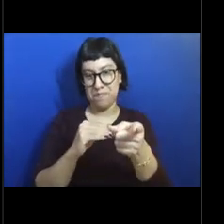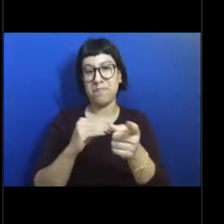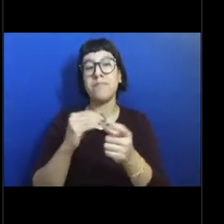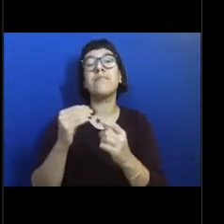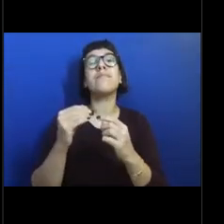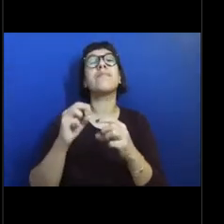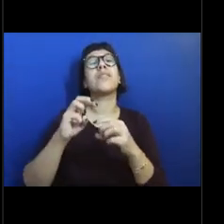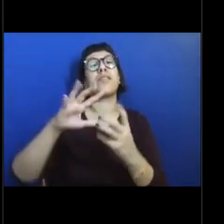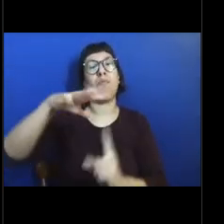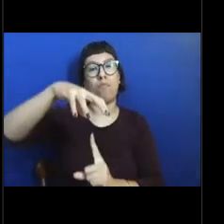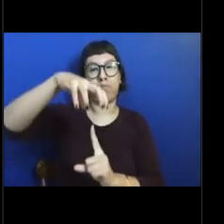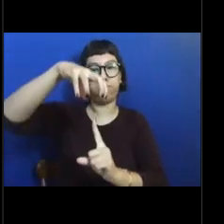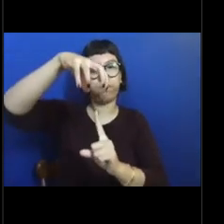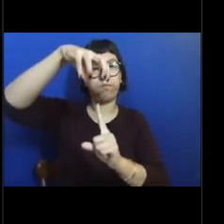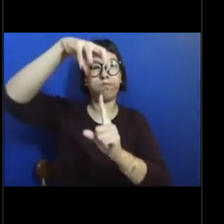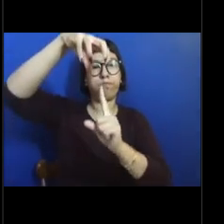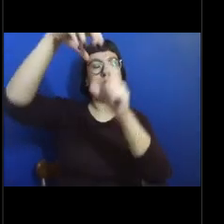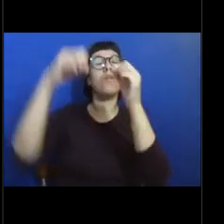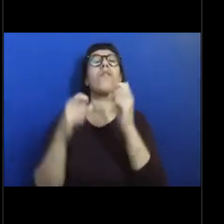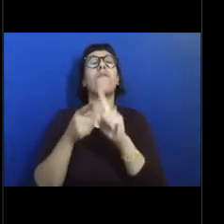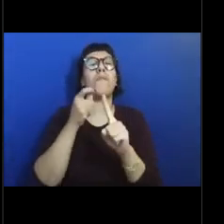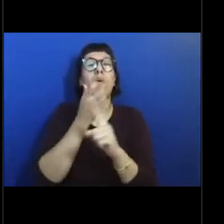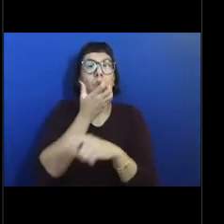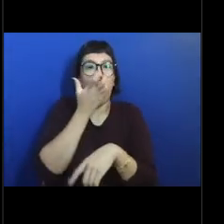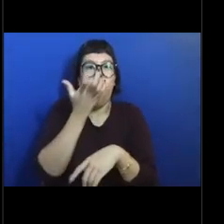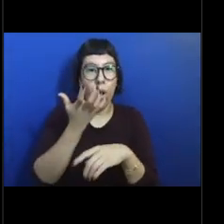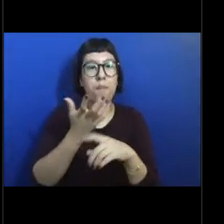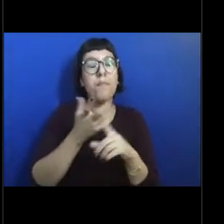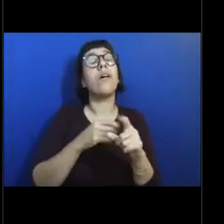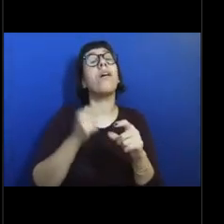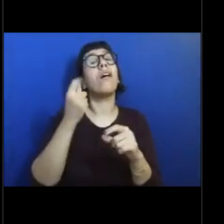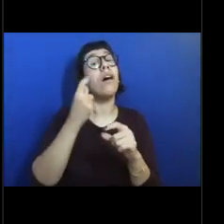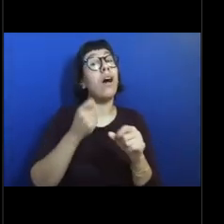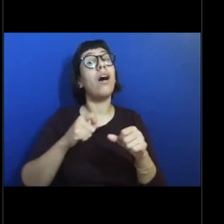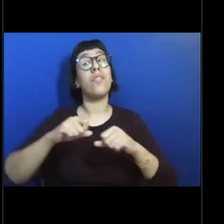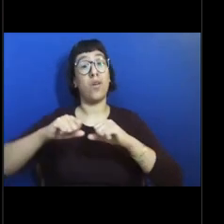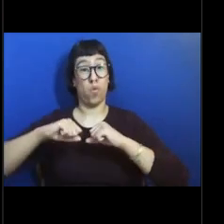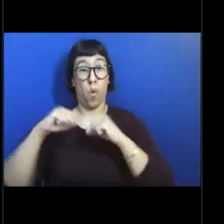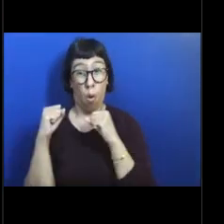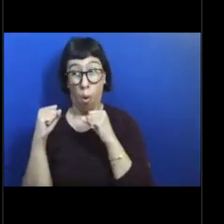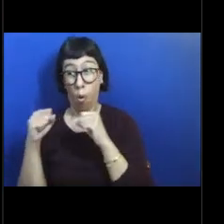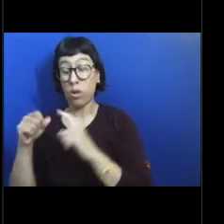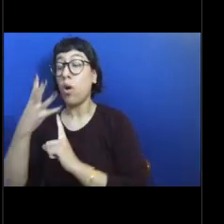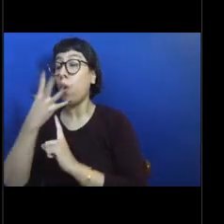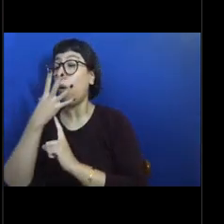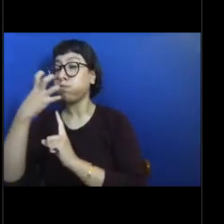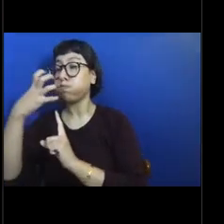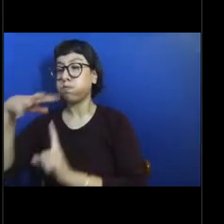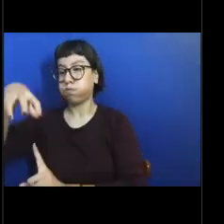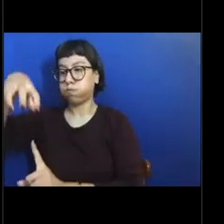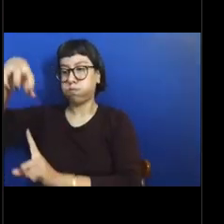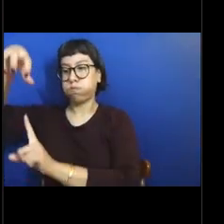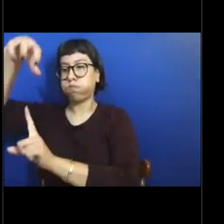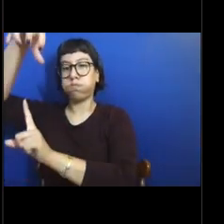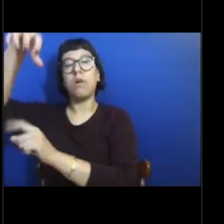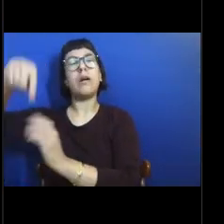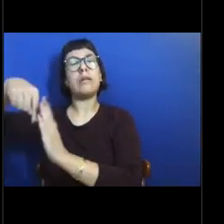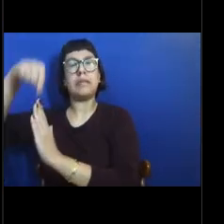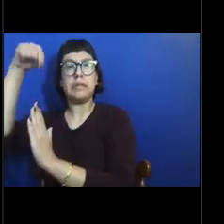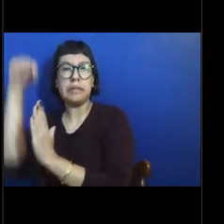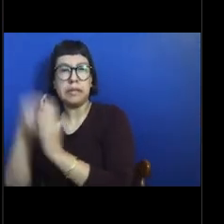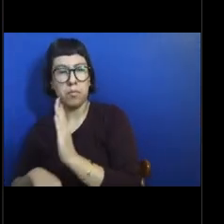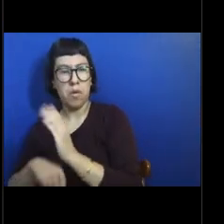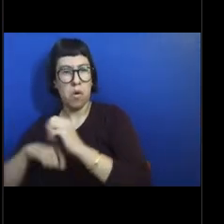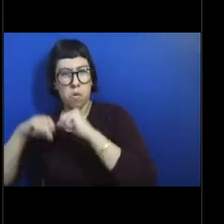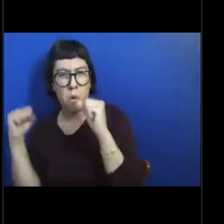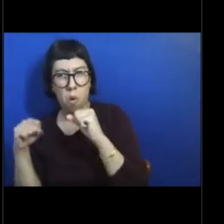know how much moisture and how much heat there is. And the weather balloons are also going up in the cold air, telling us how deep is the cold air